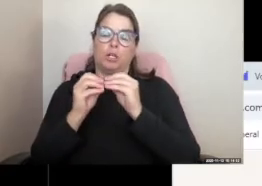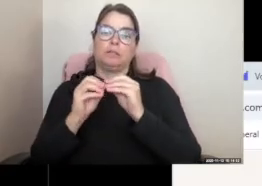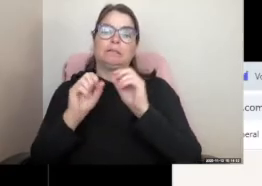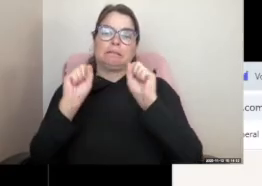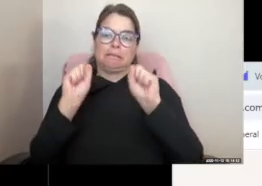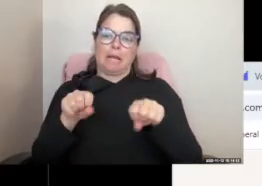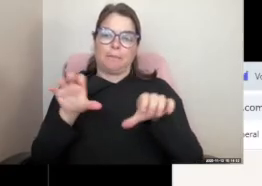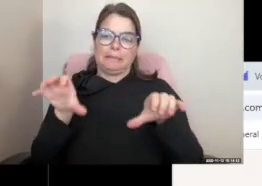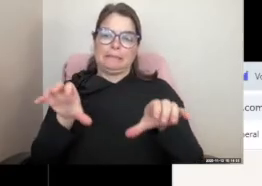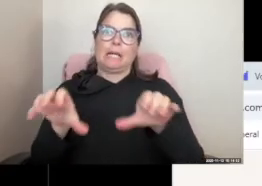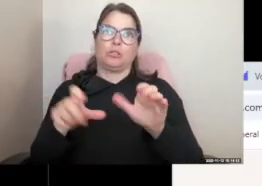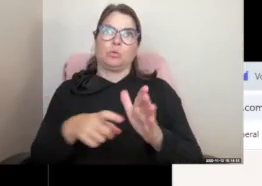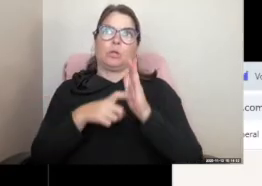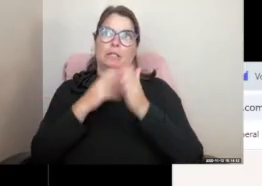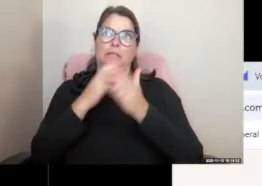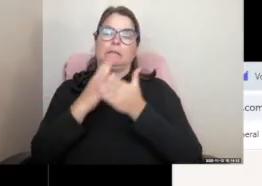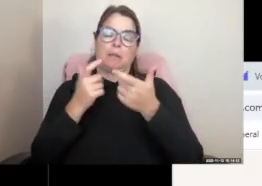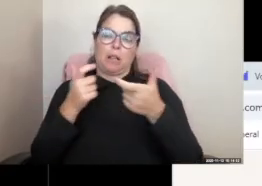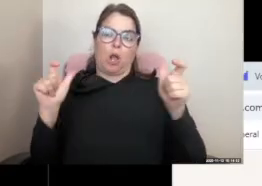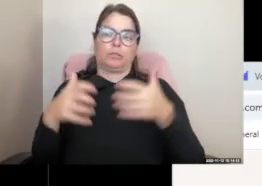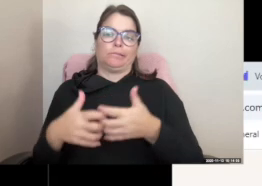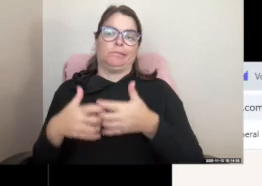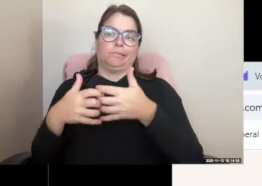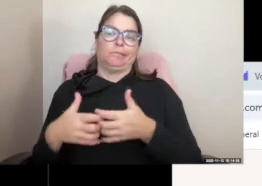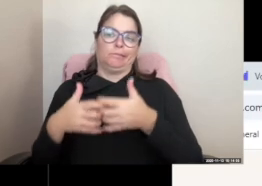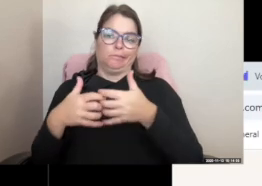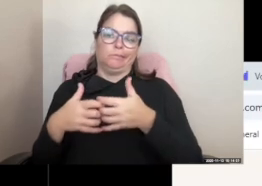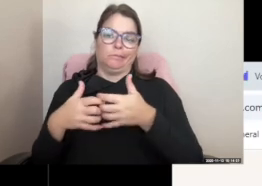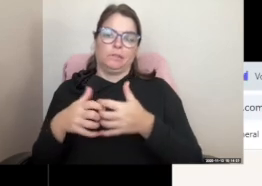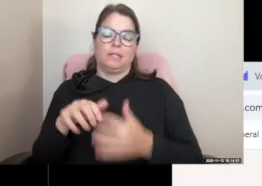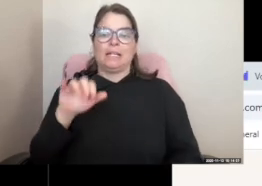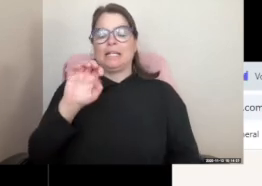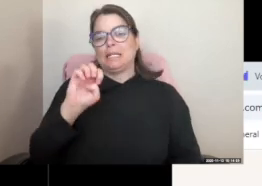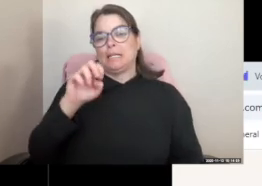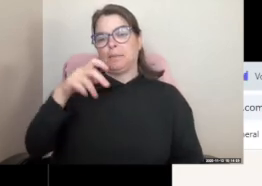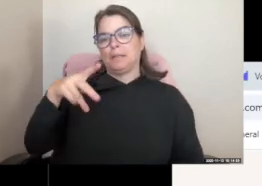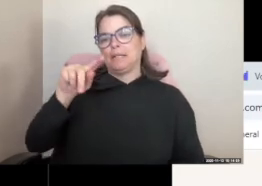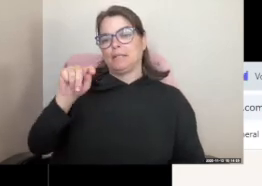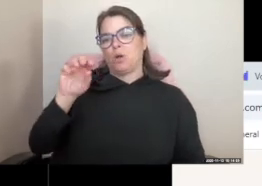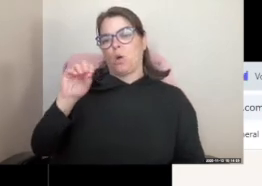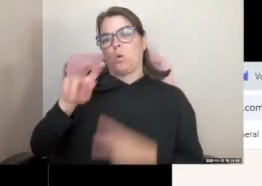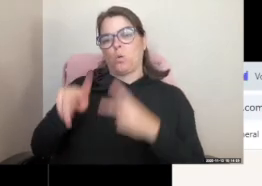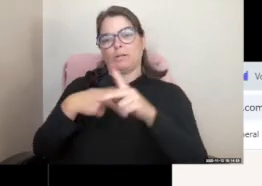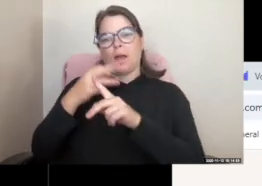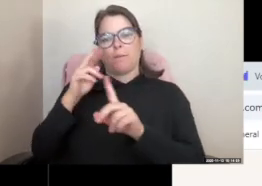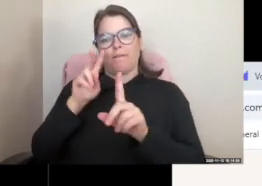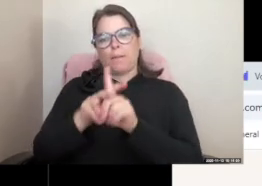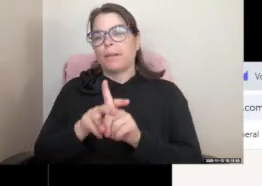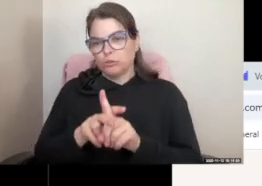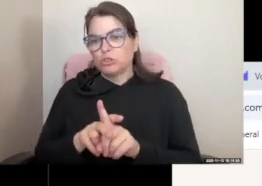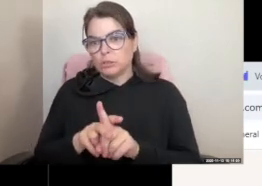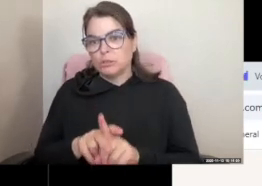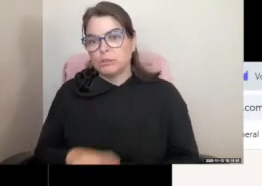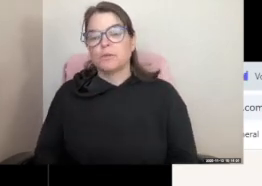job sites and, towing or like